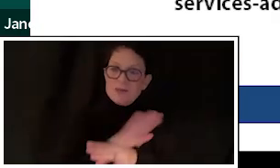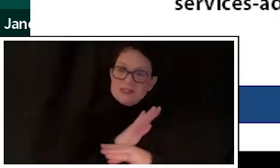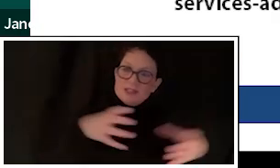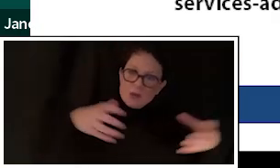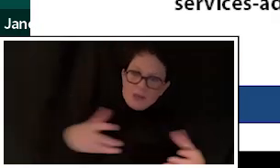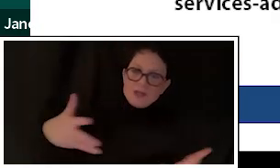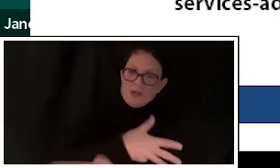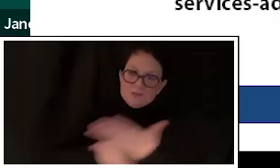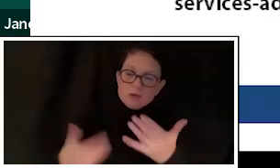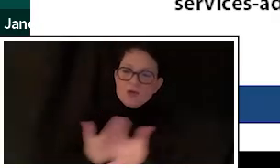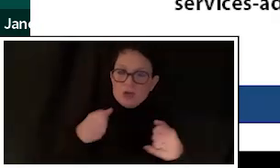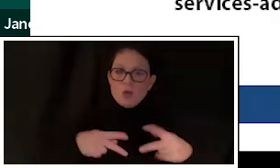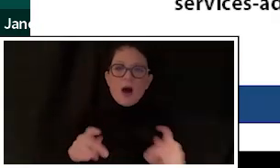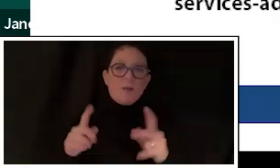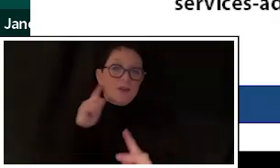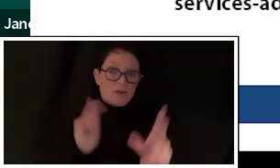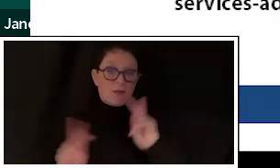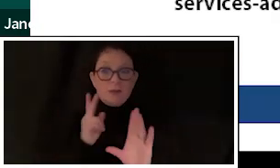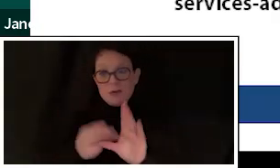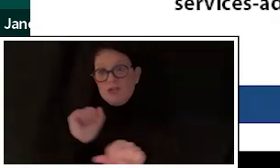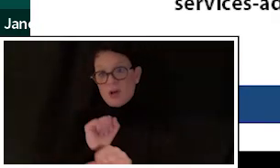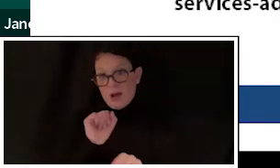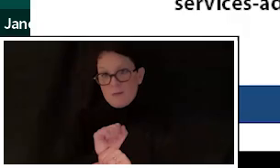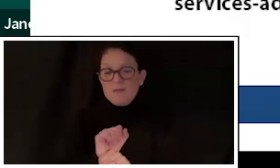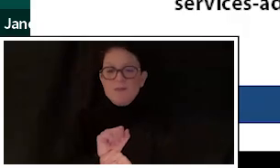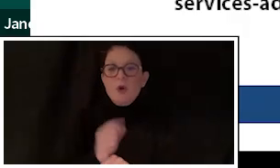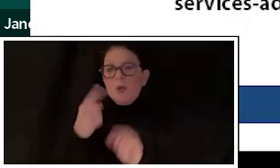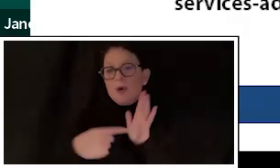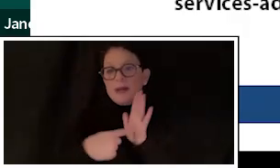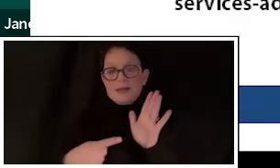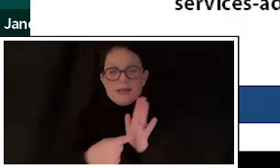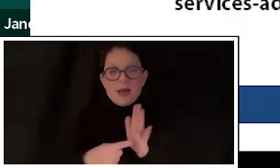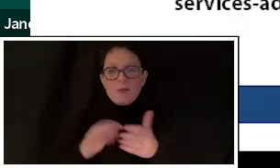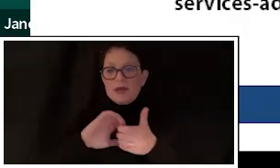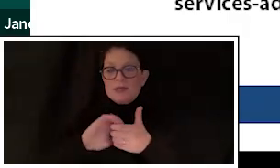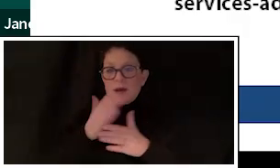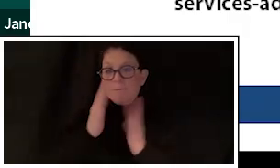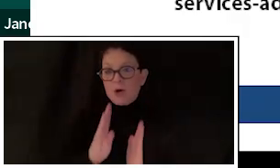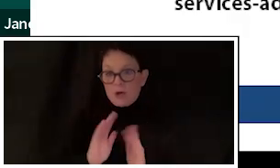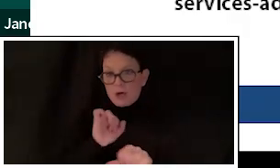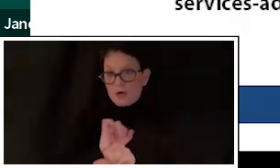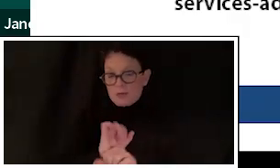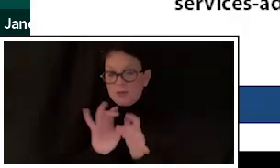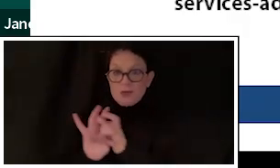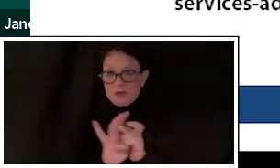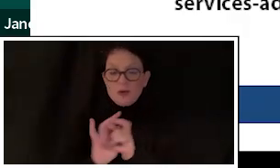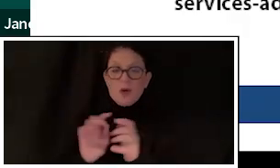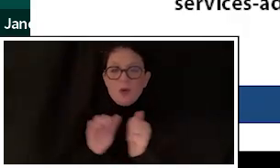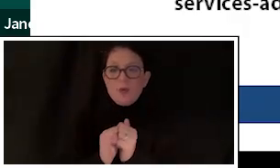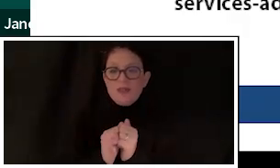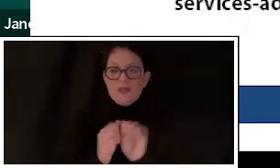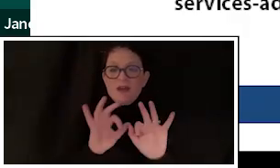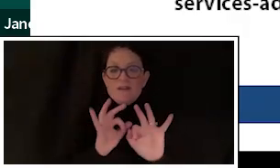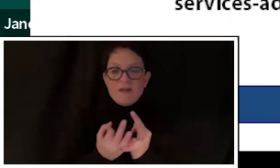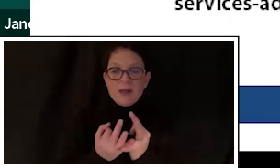to create new opportunities for people. One example of this is a partnership that we have with